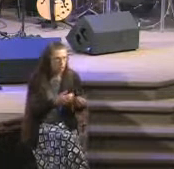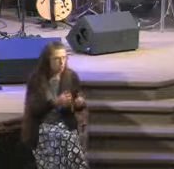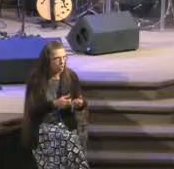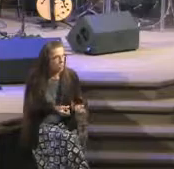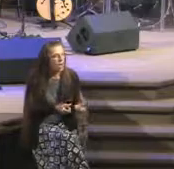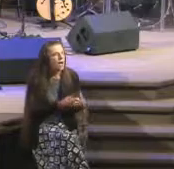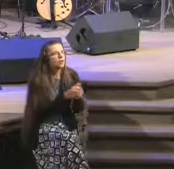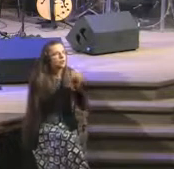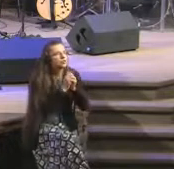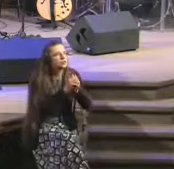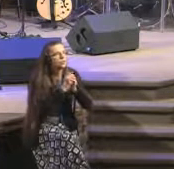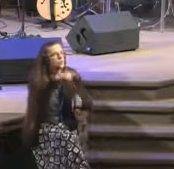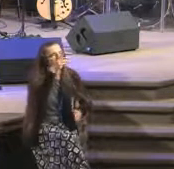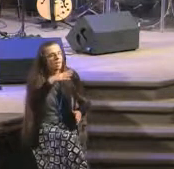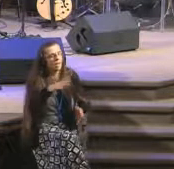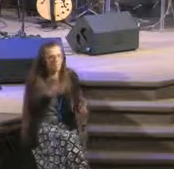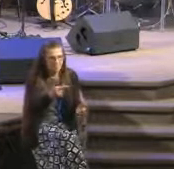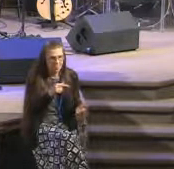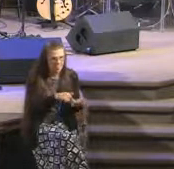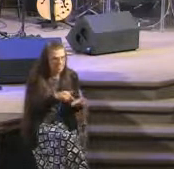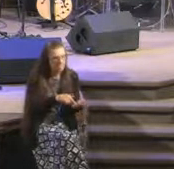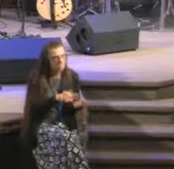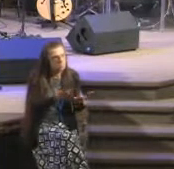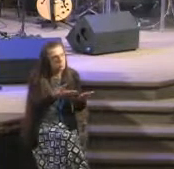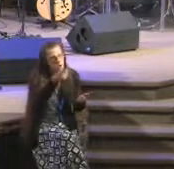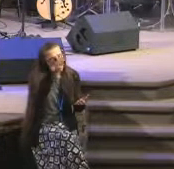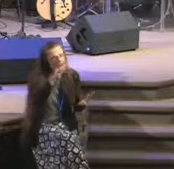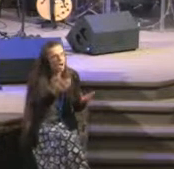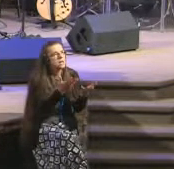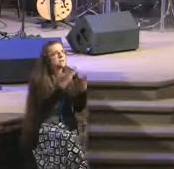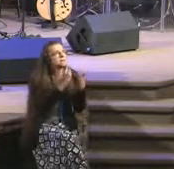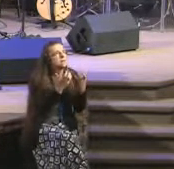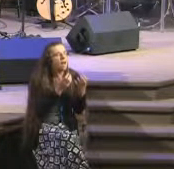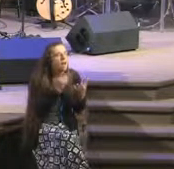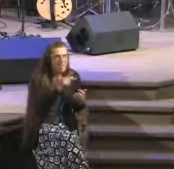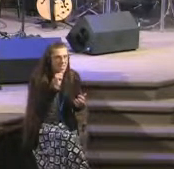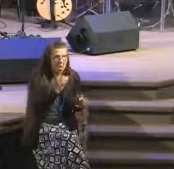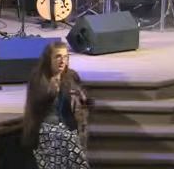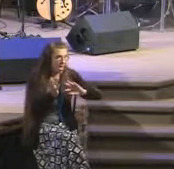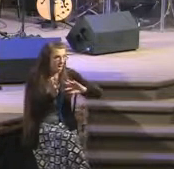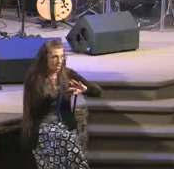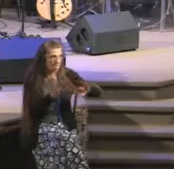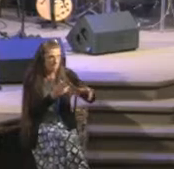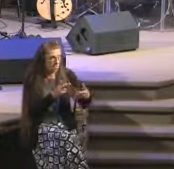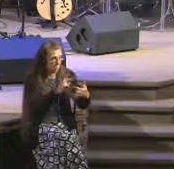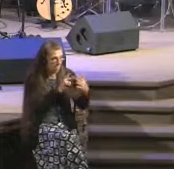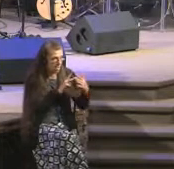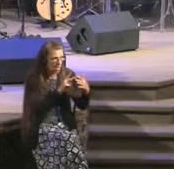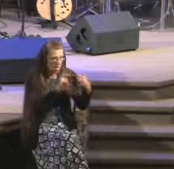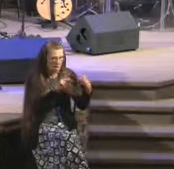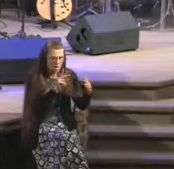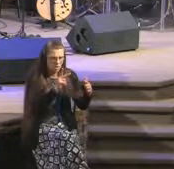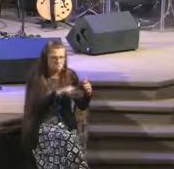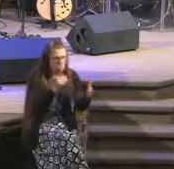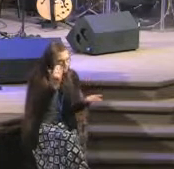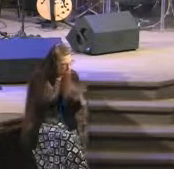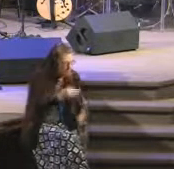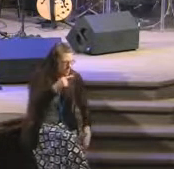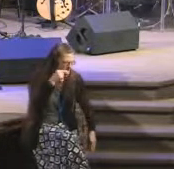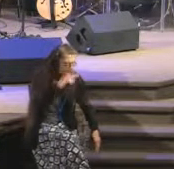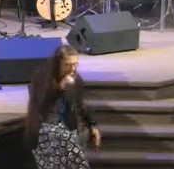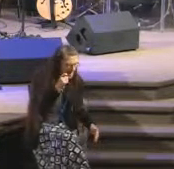and desires. And yet, they not only refused to hold the prophets accountable, say, quit your lying,